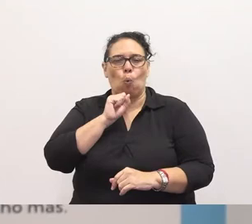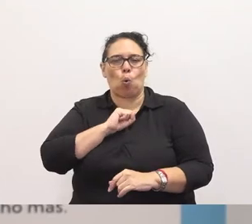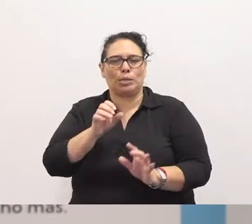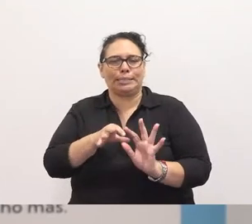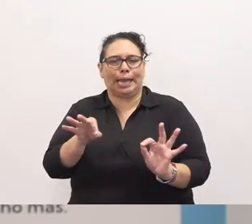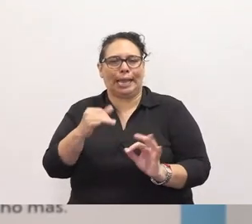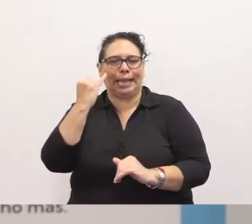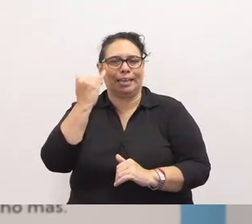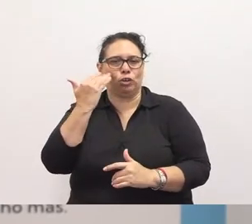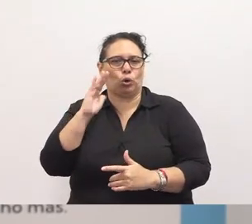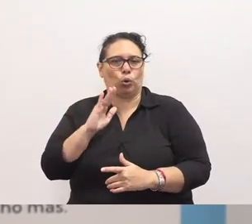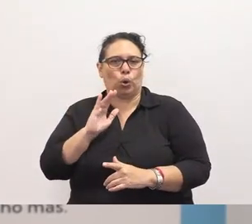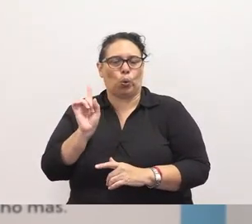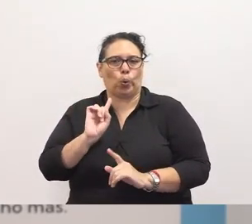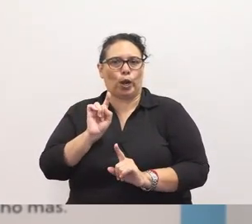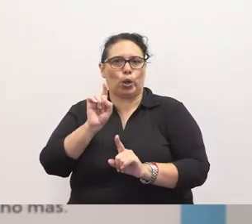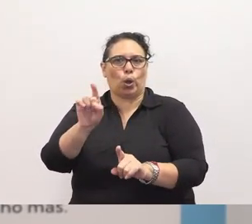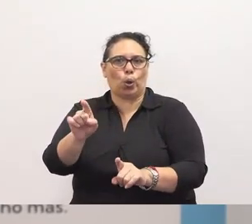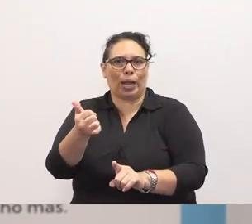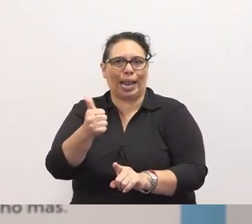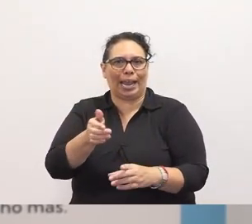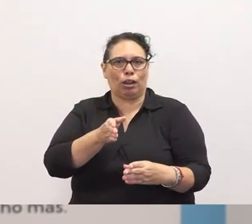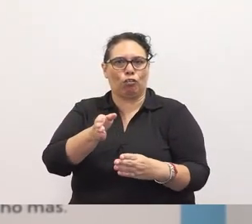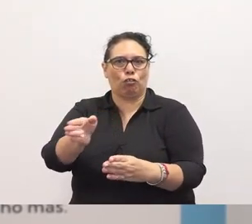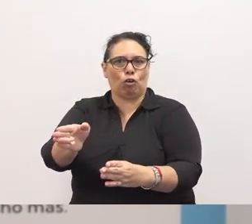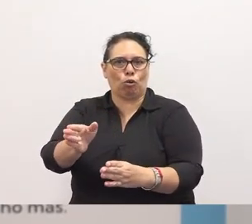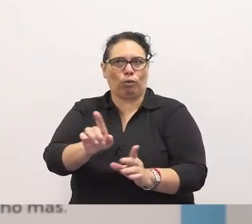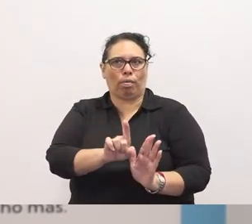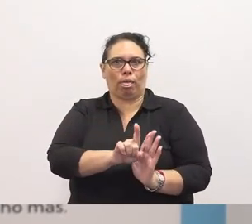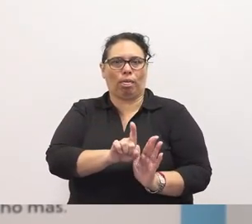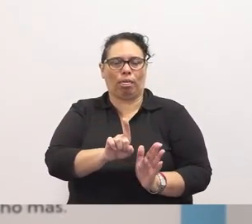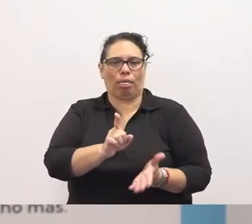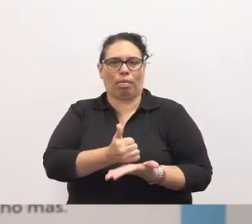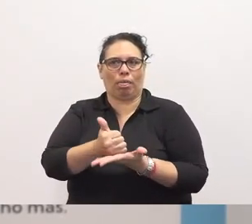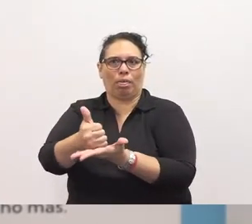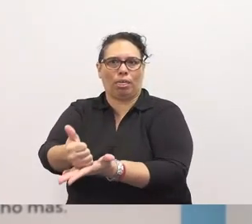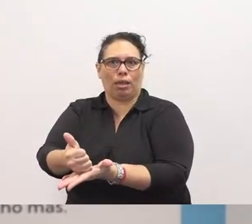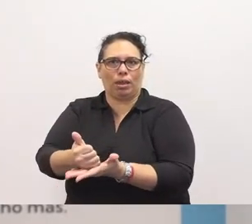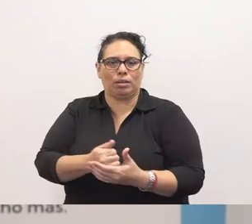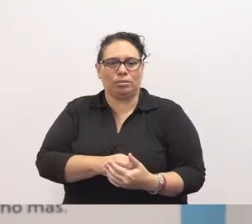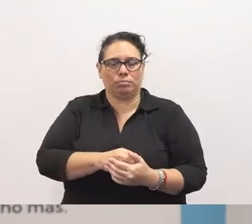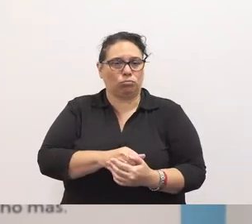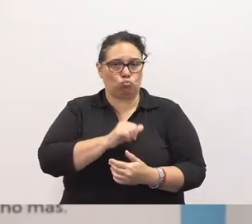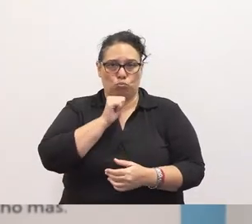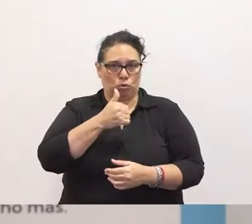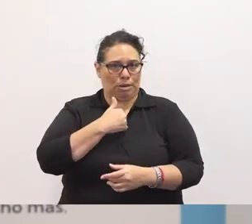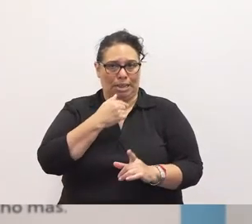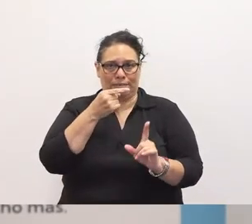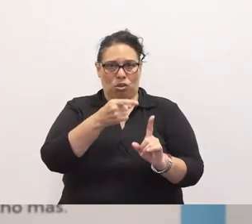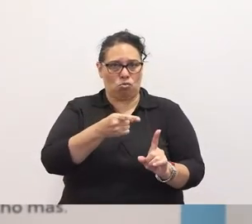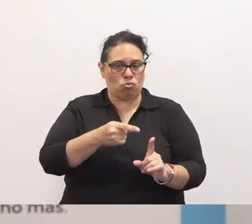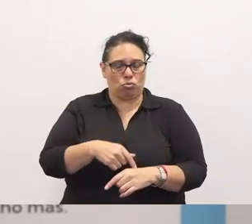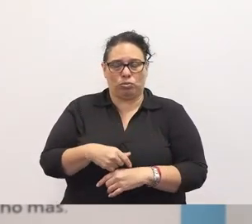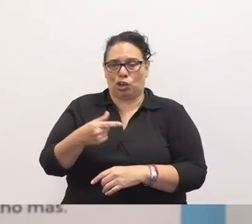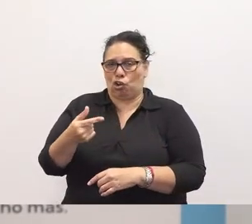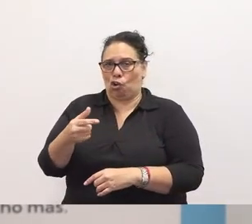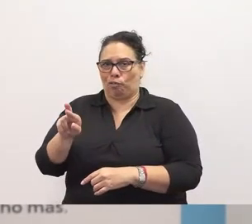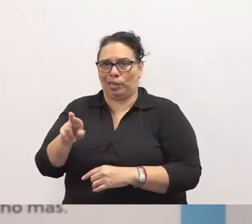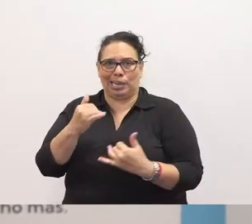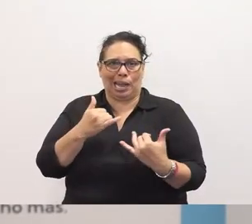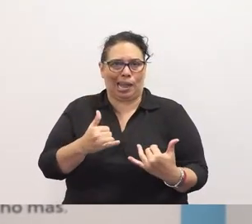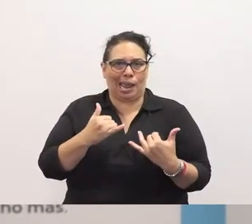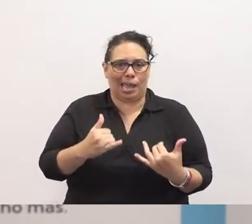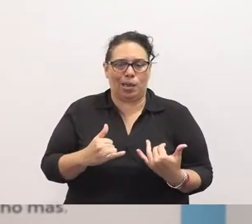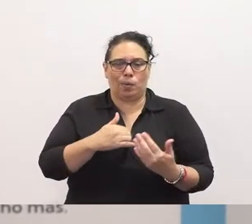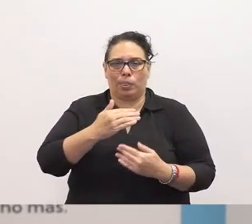if you don't know where you're going, any road will take you there. We don't have any goals, we don't have any guardrails, and now that we